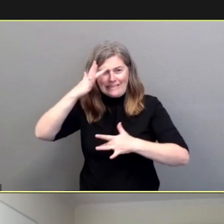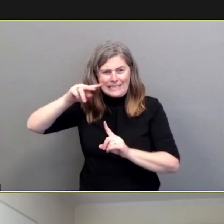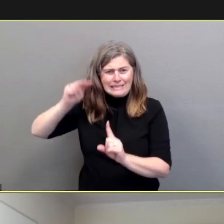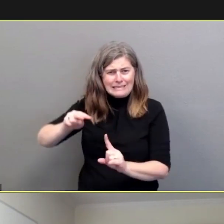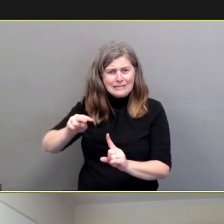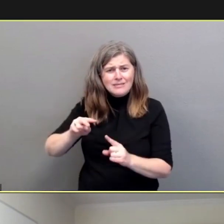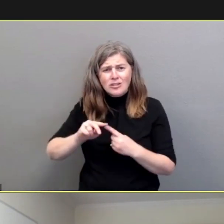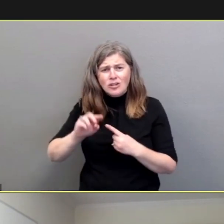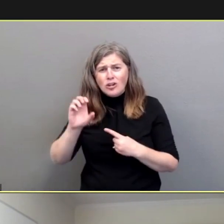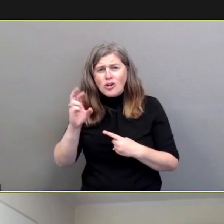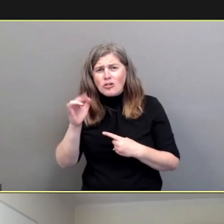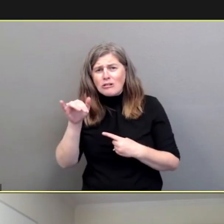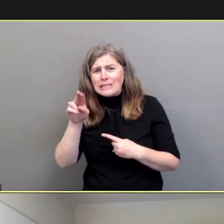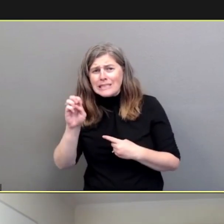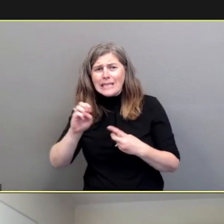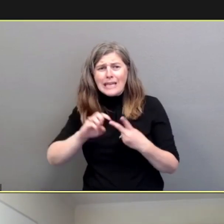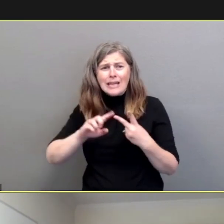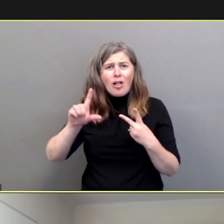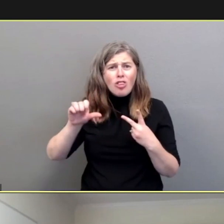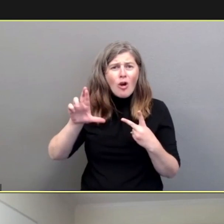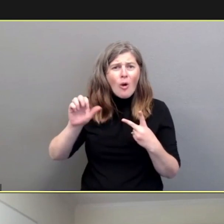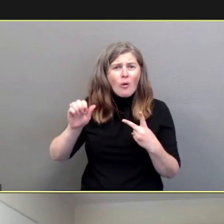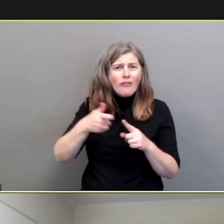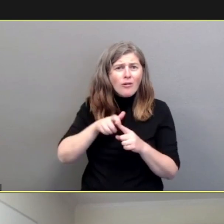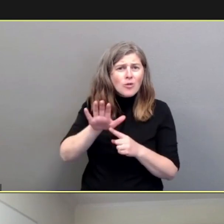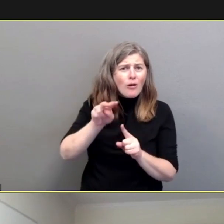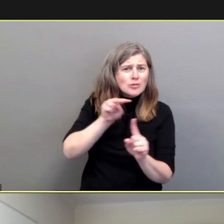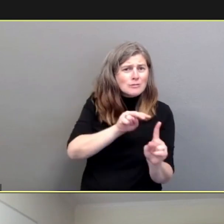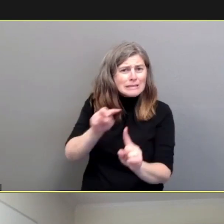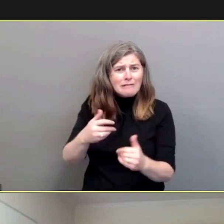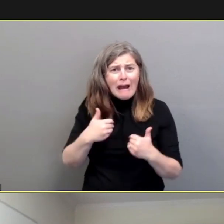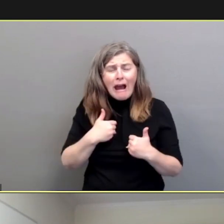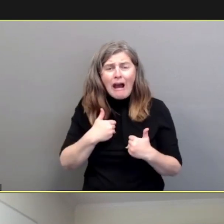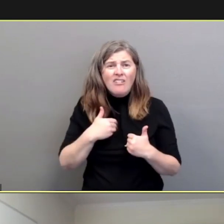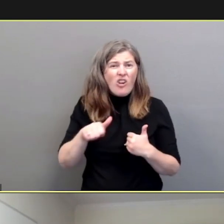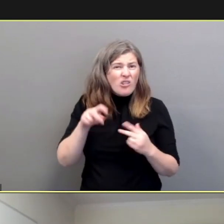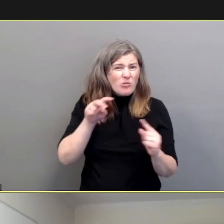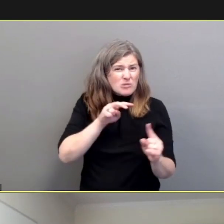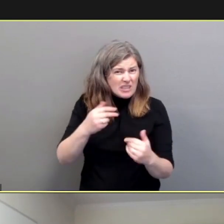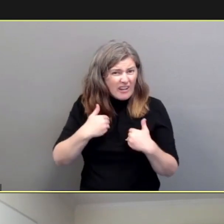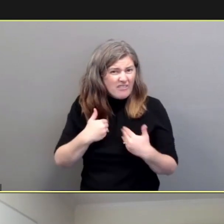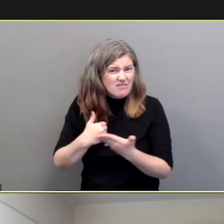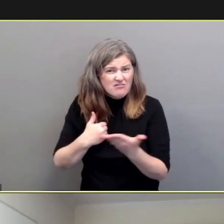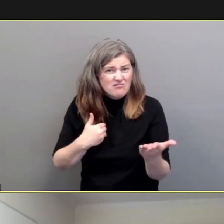what you're thinking from the vaccination perspective or other perspectives.